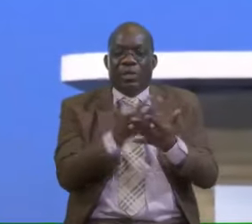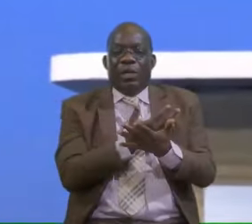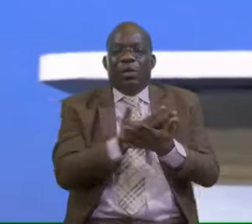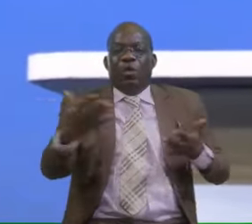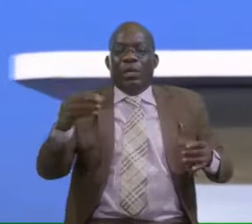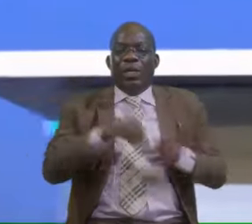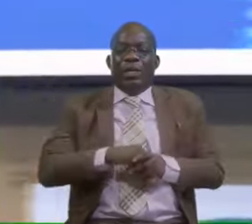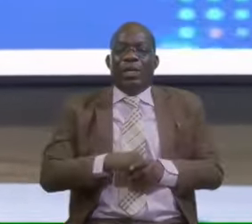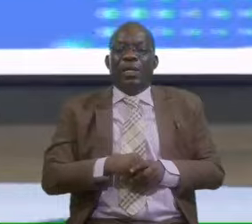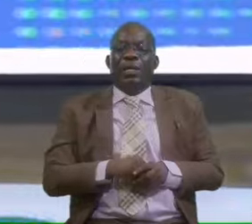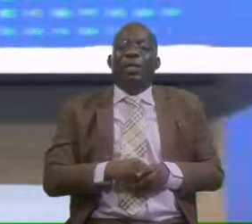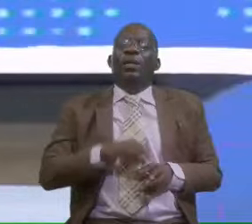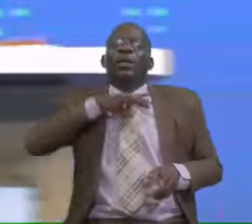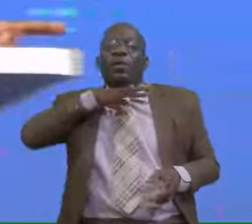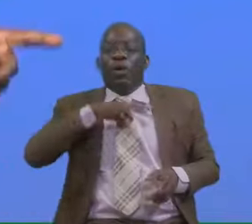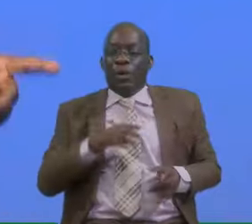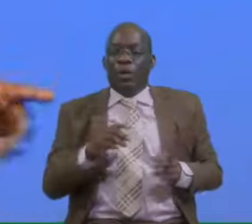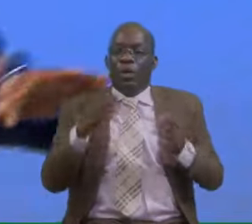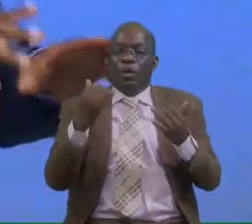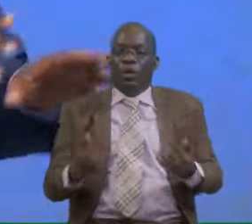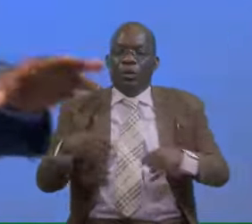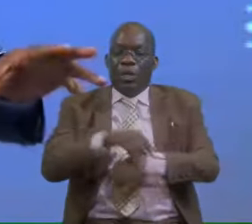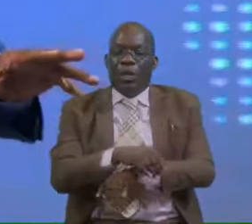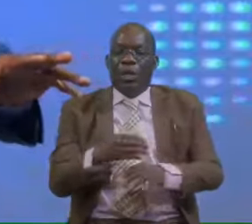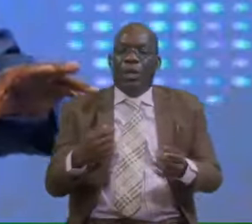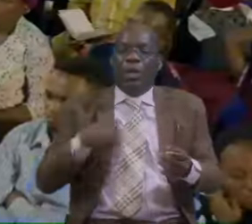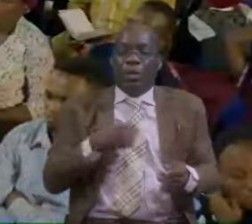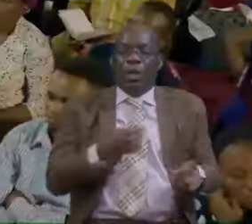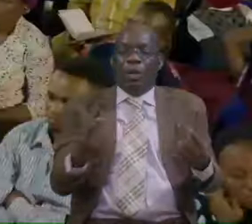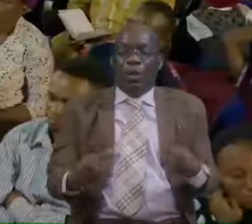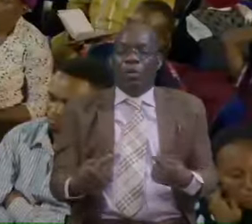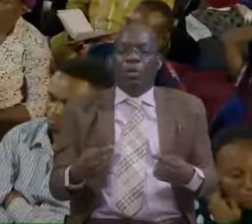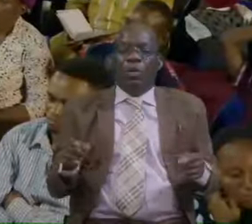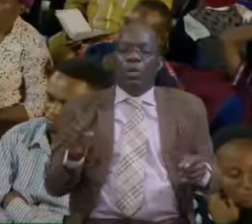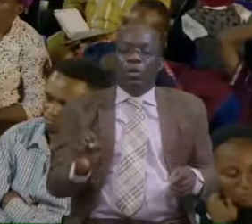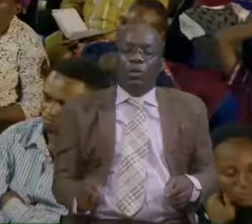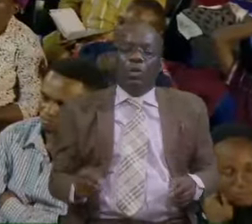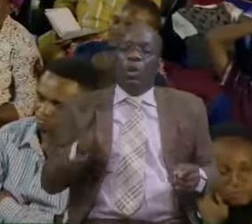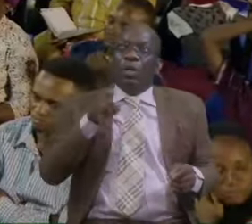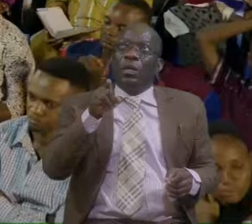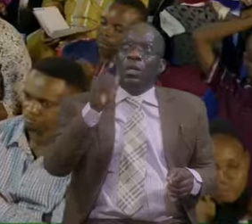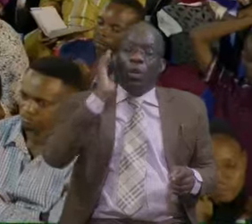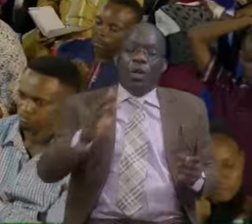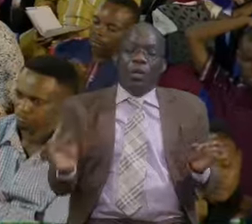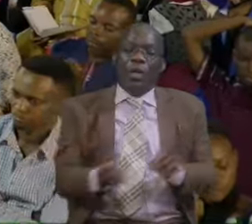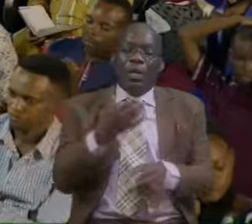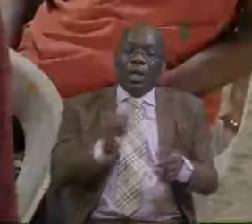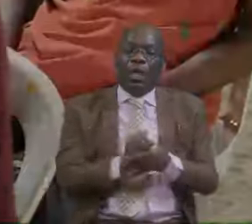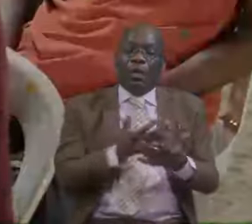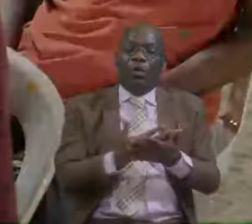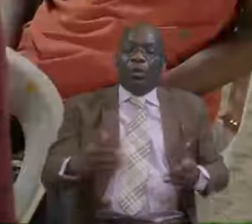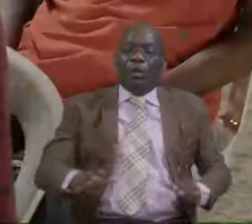today we come so that it will take that wasted life, it will turn your life